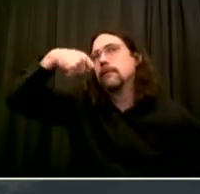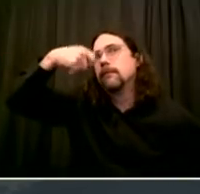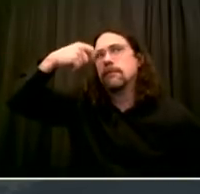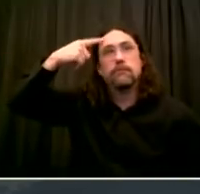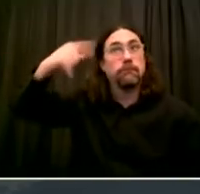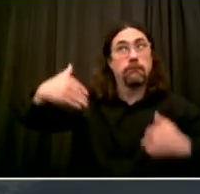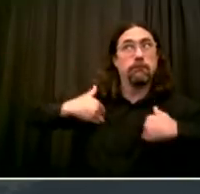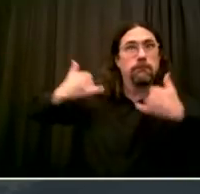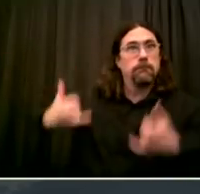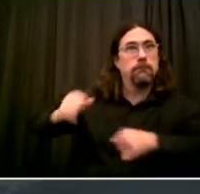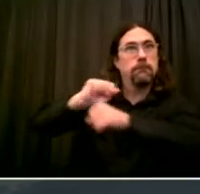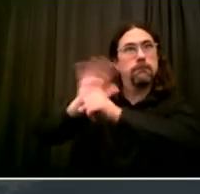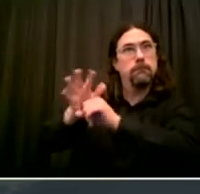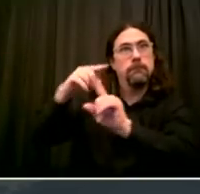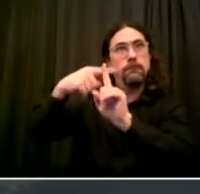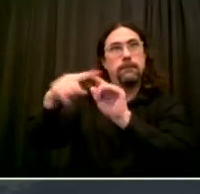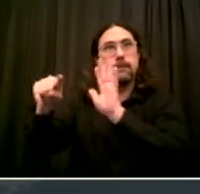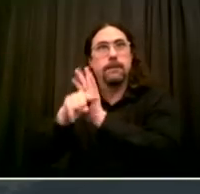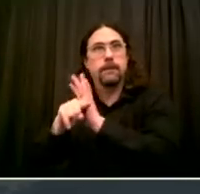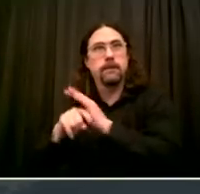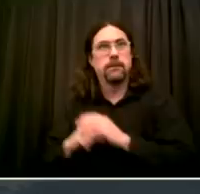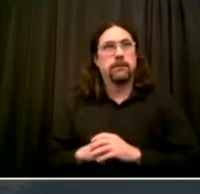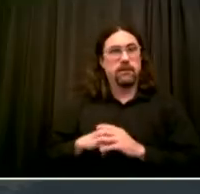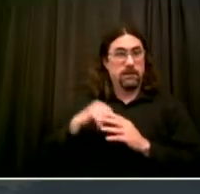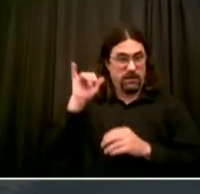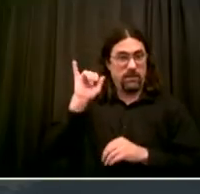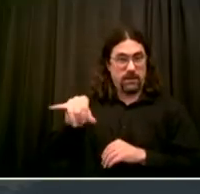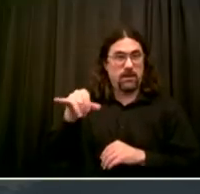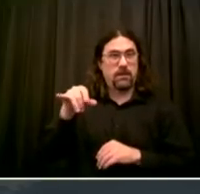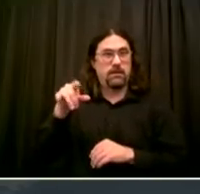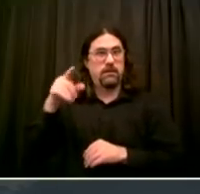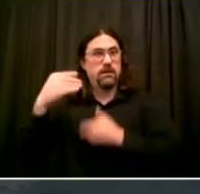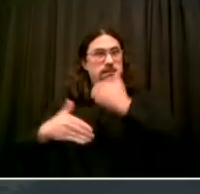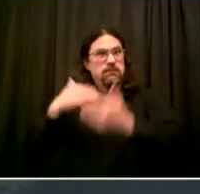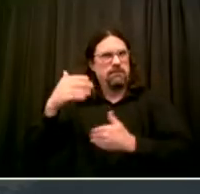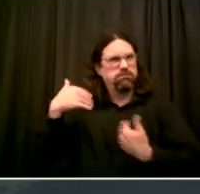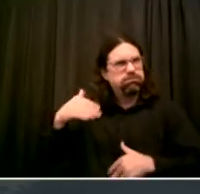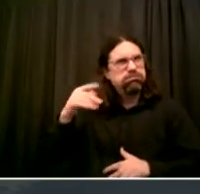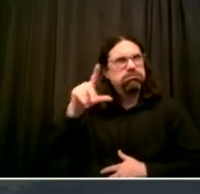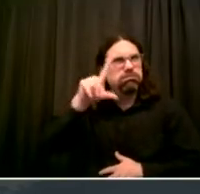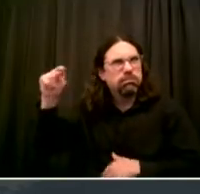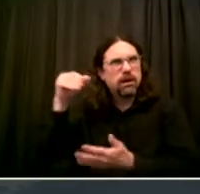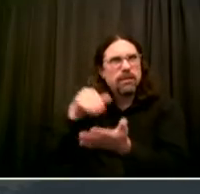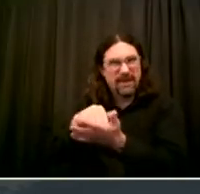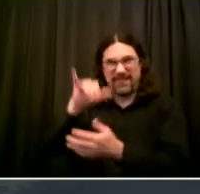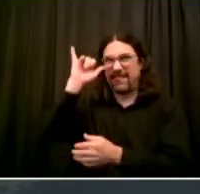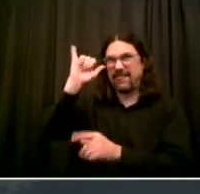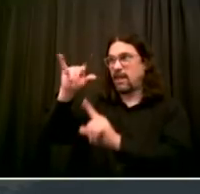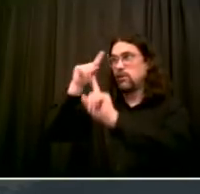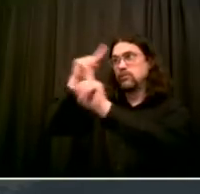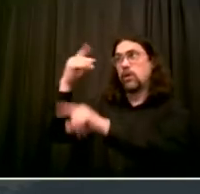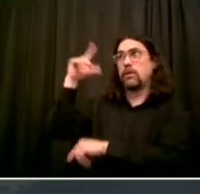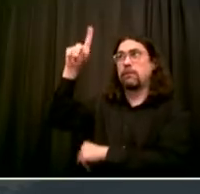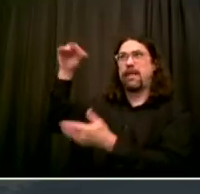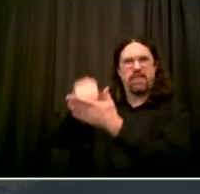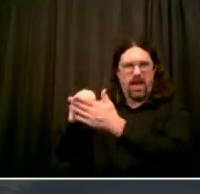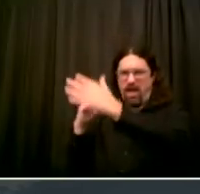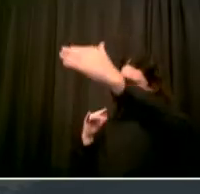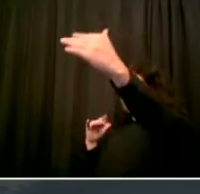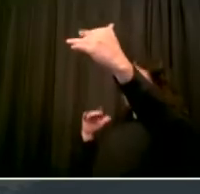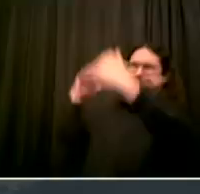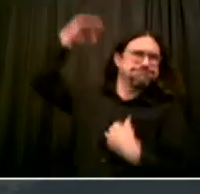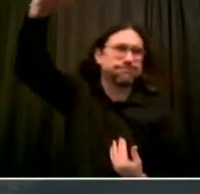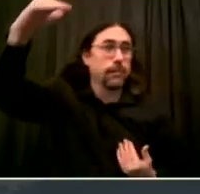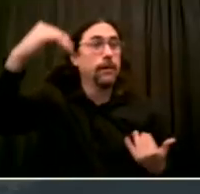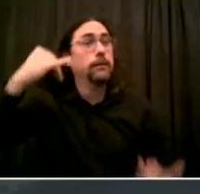We hit that number ahead of schedule. Now, as of today, we are at 27,000 tests per day capacity